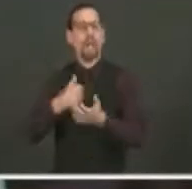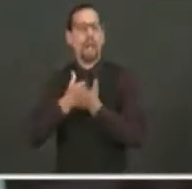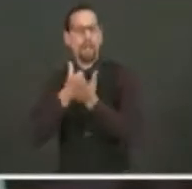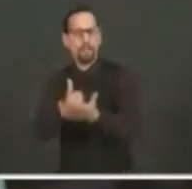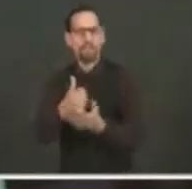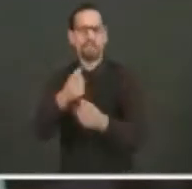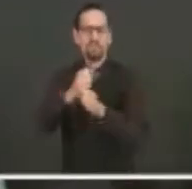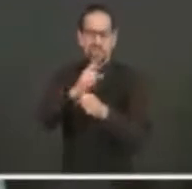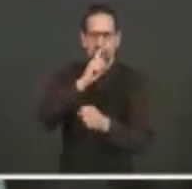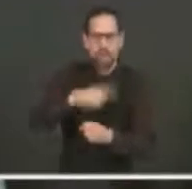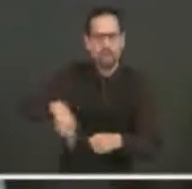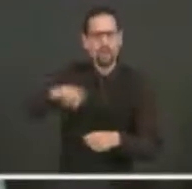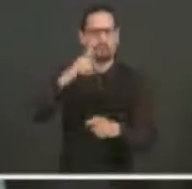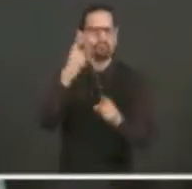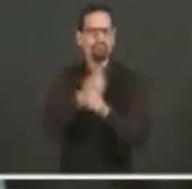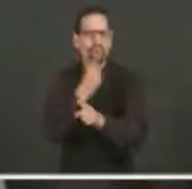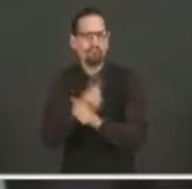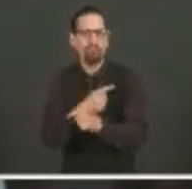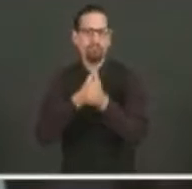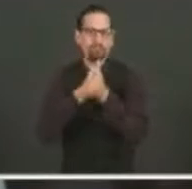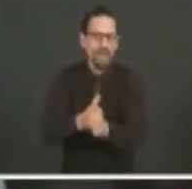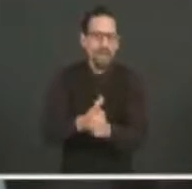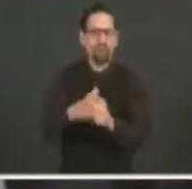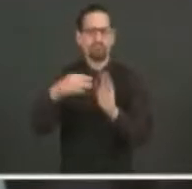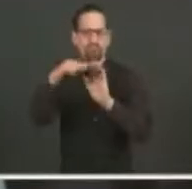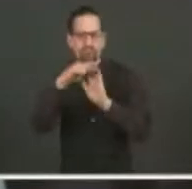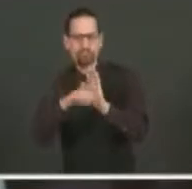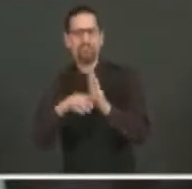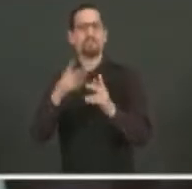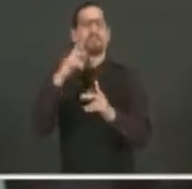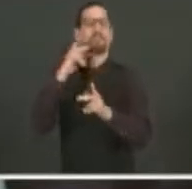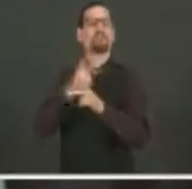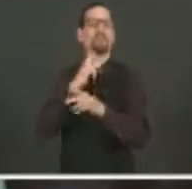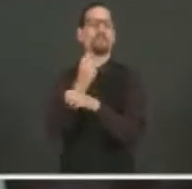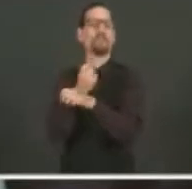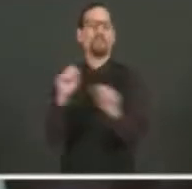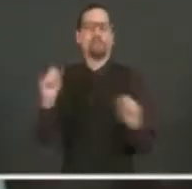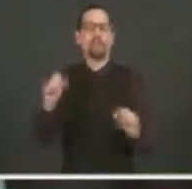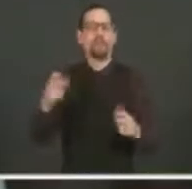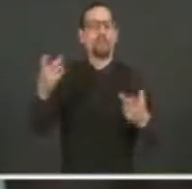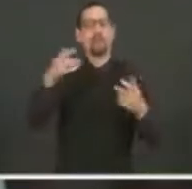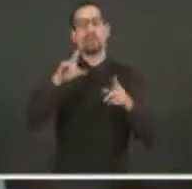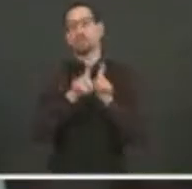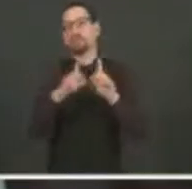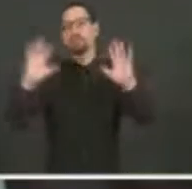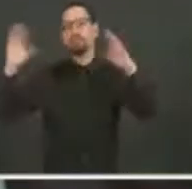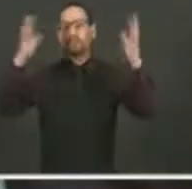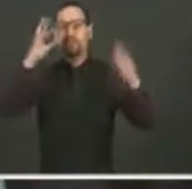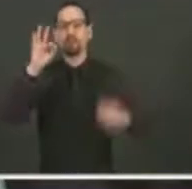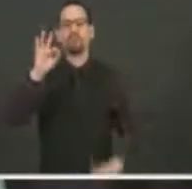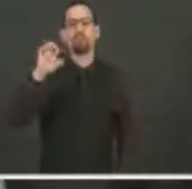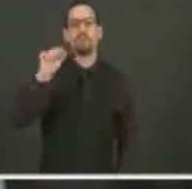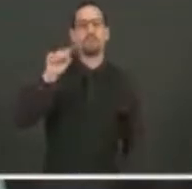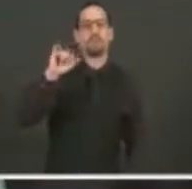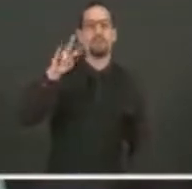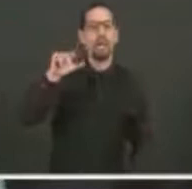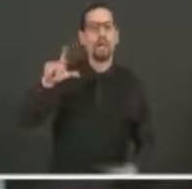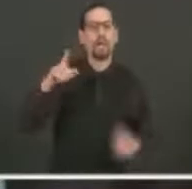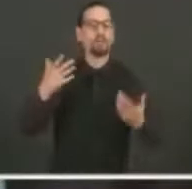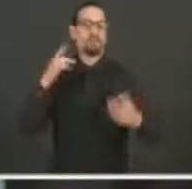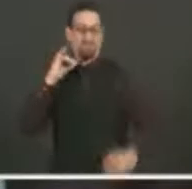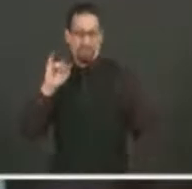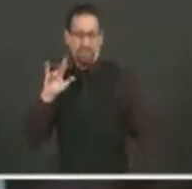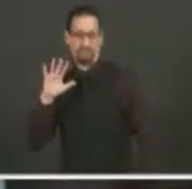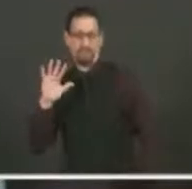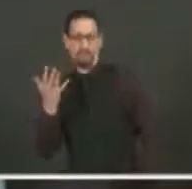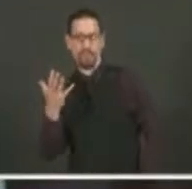So if it's an organized event, like a festival or 4th of July or something, and there's gonna